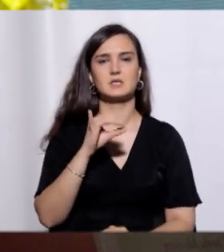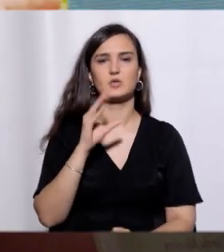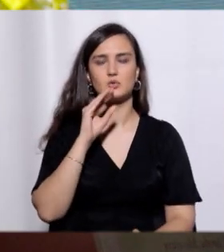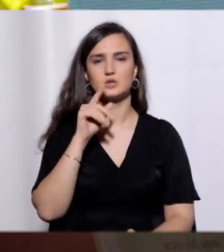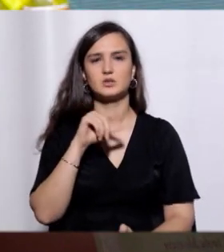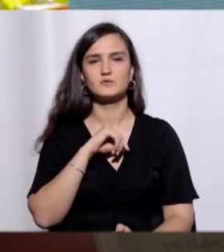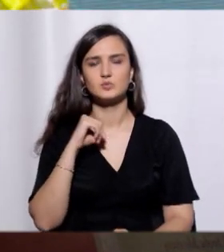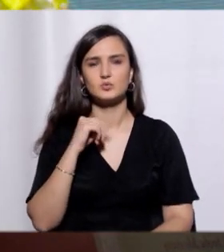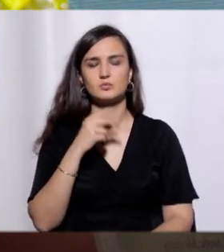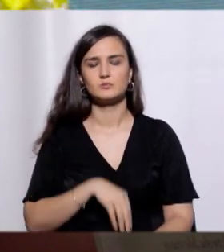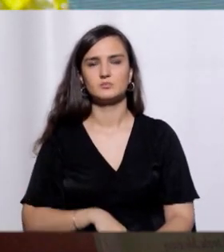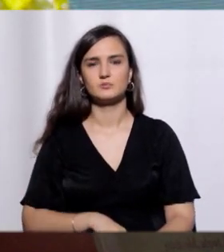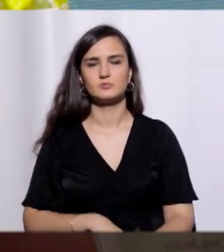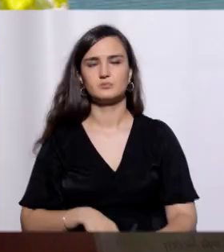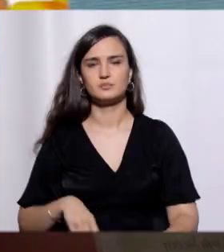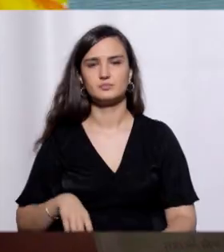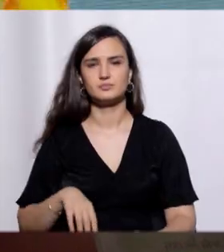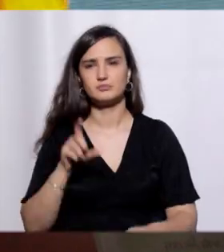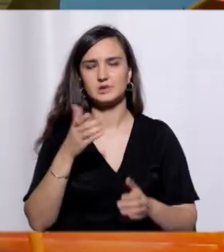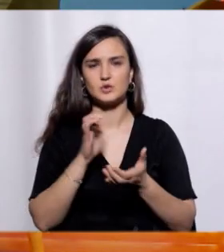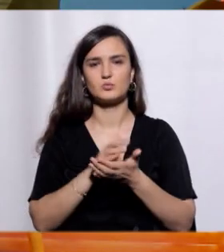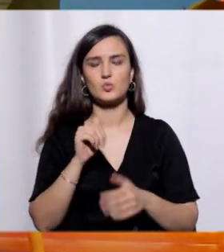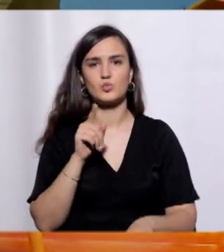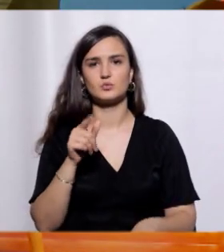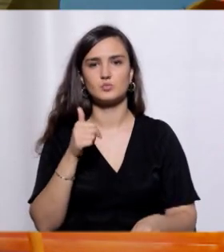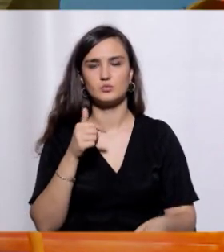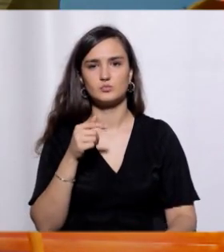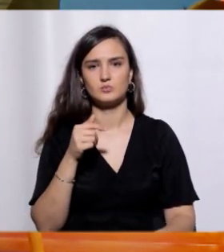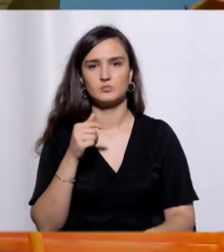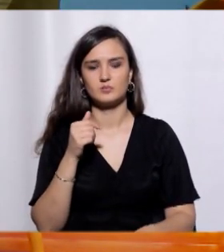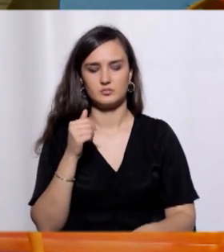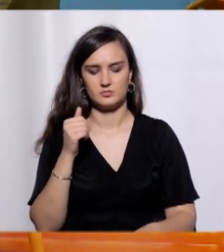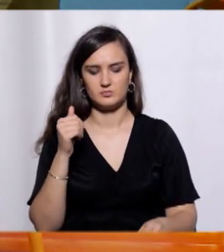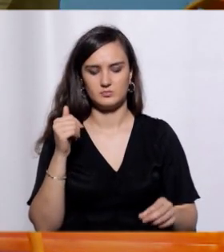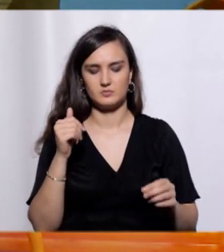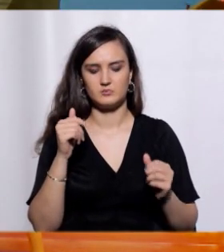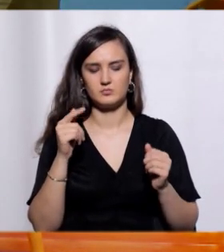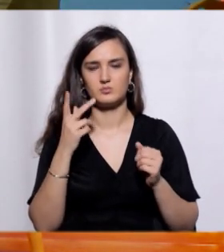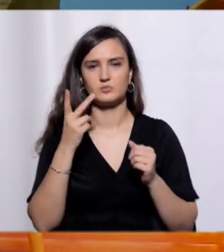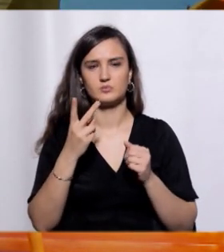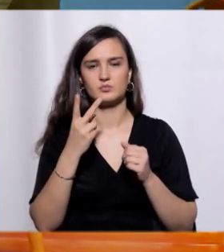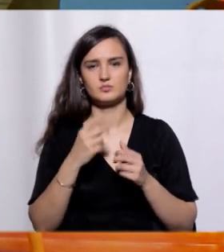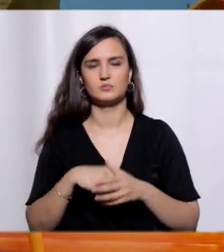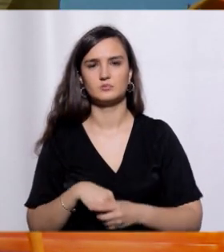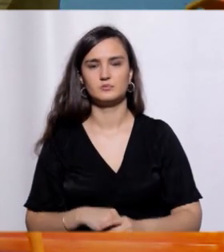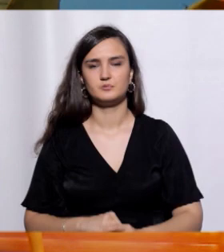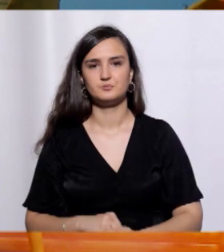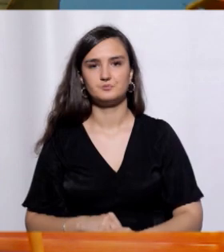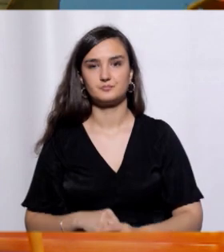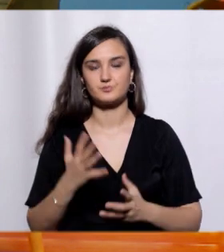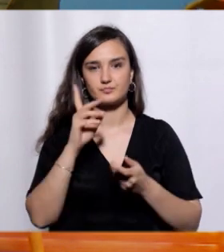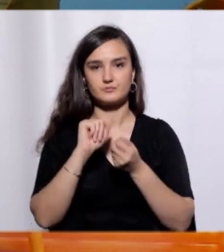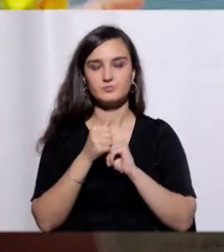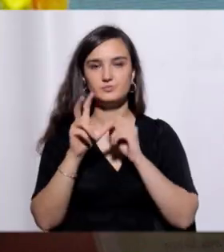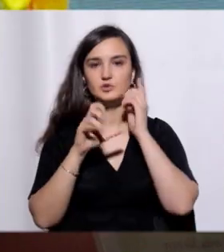When he's introduced as a bit of a man close to his 40s, between 35 and 40. And as you remember,